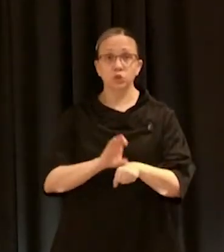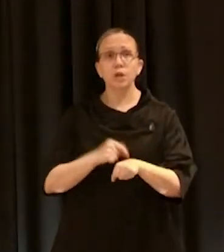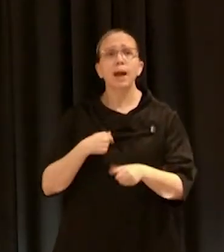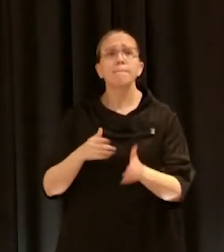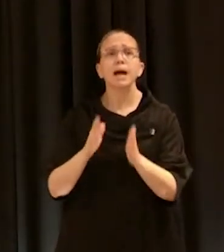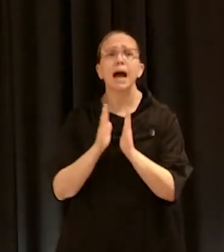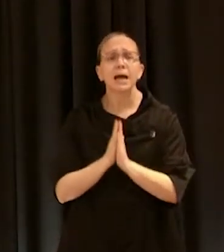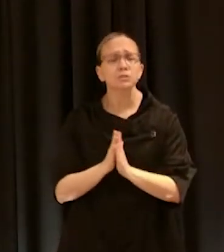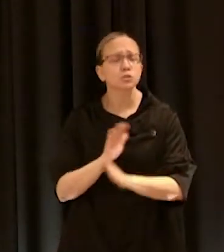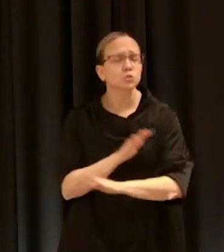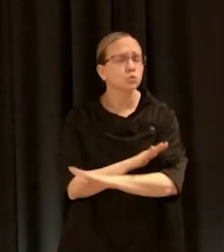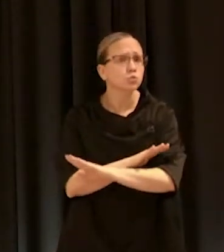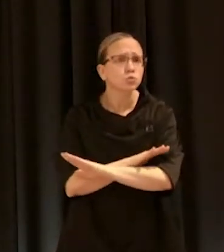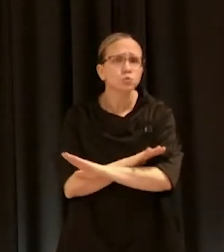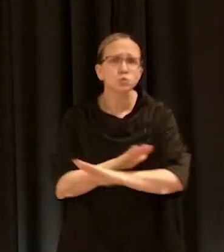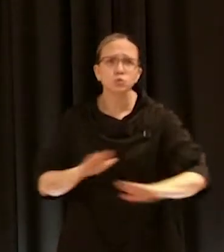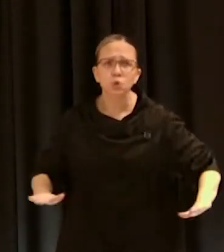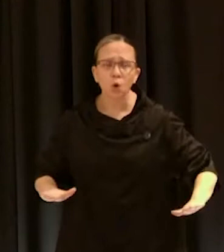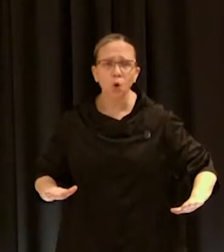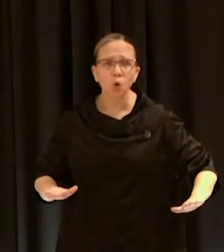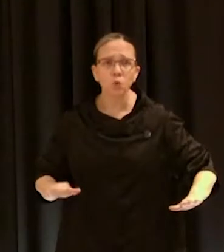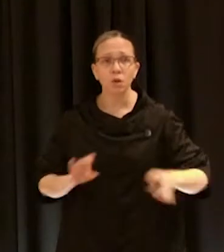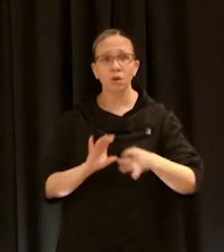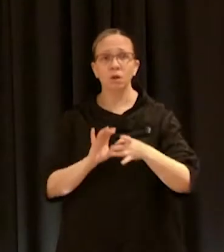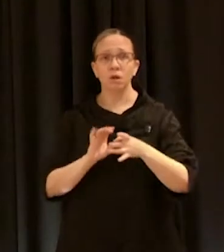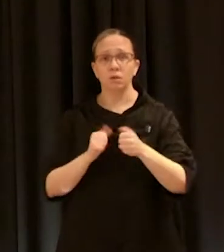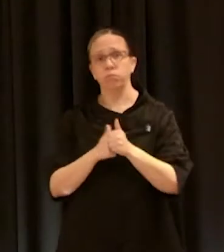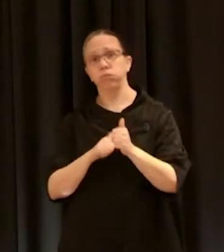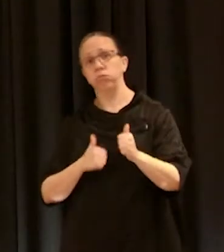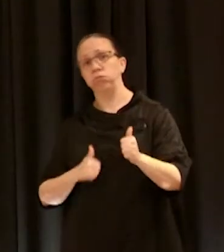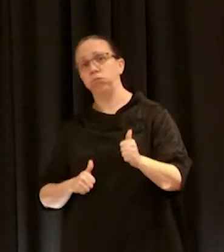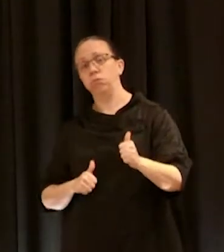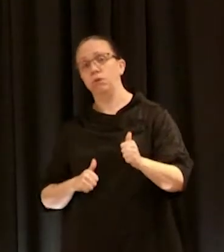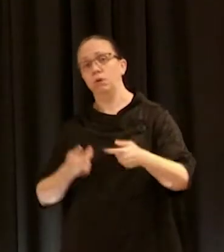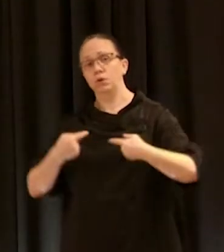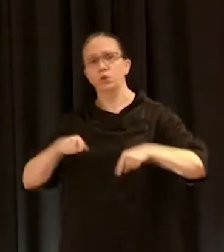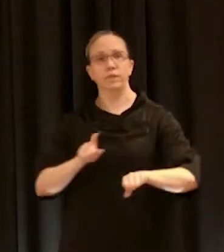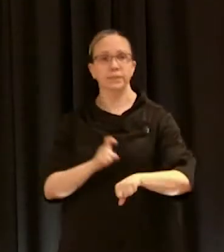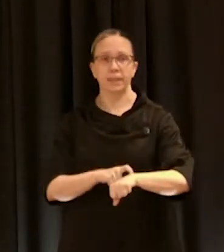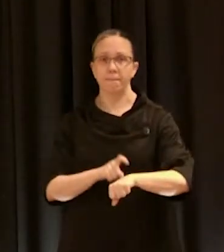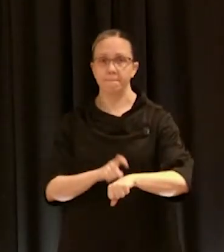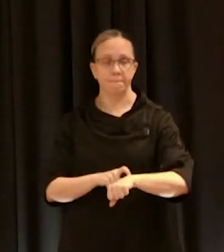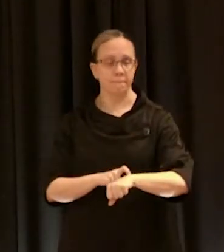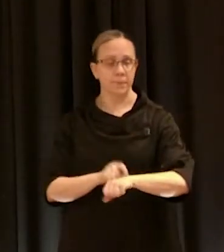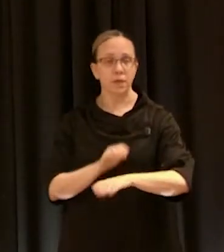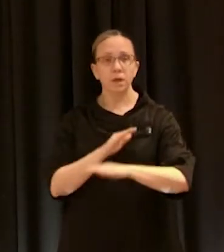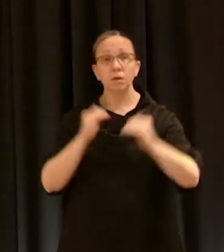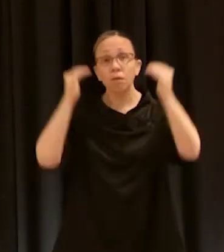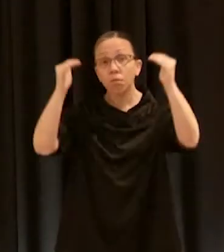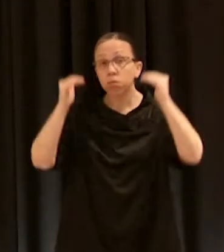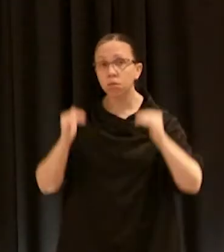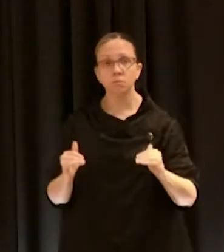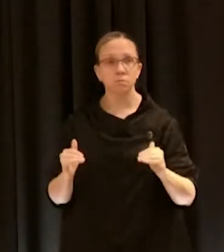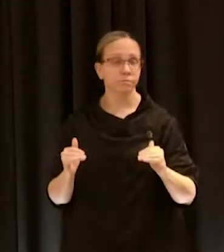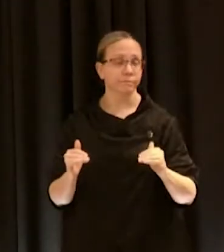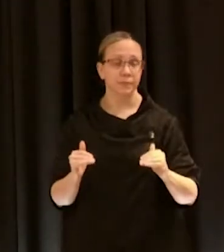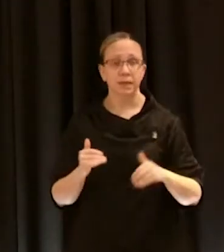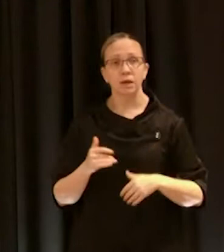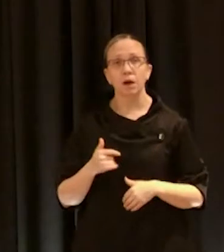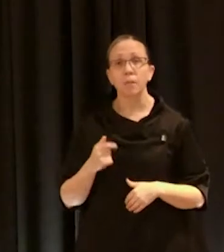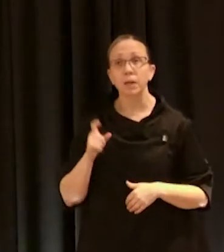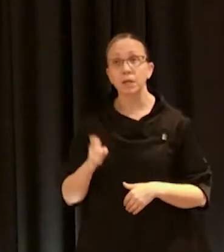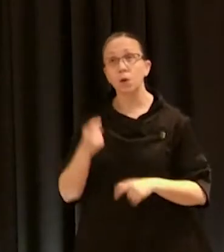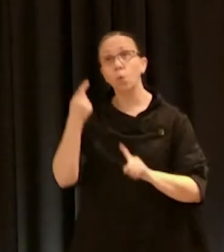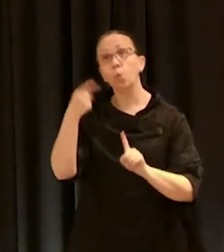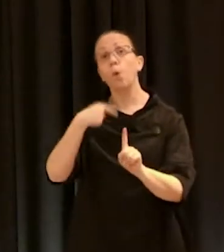begging you, do not lose ground during this time. Don't make it to where you're going to